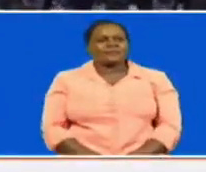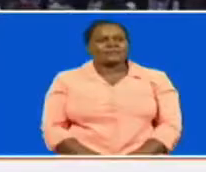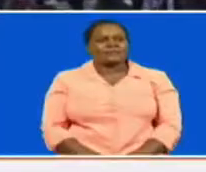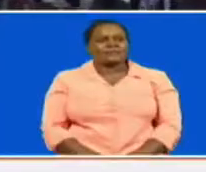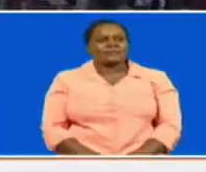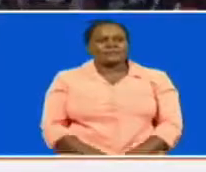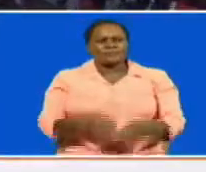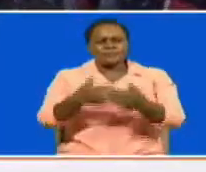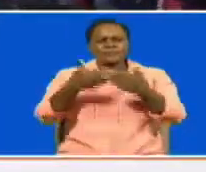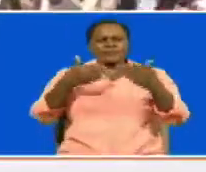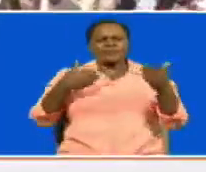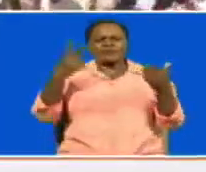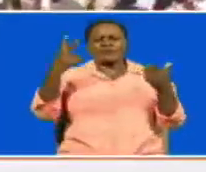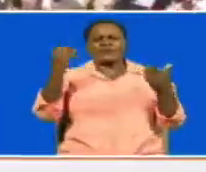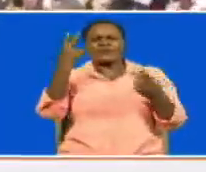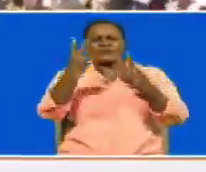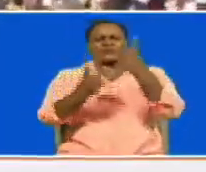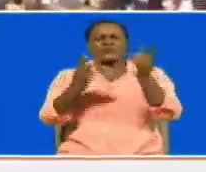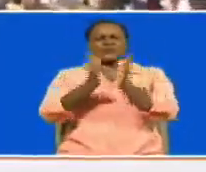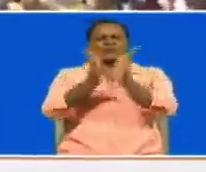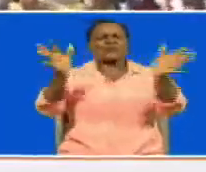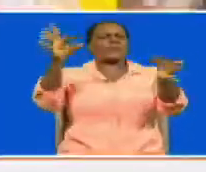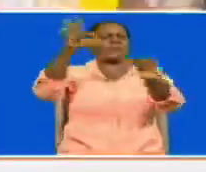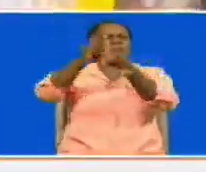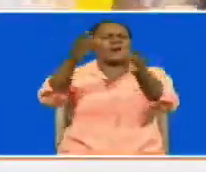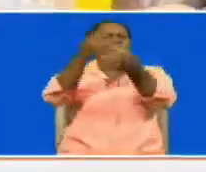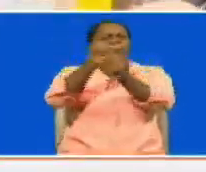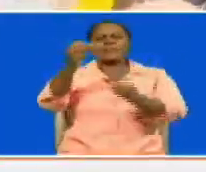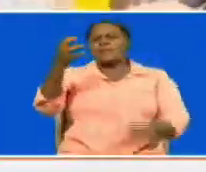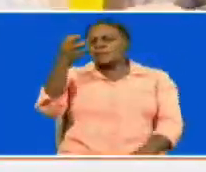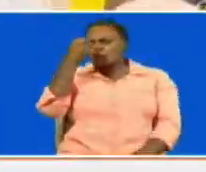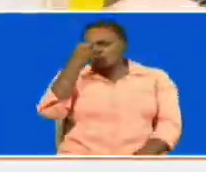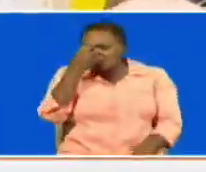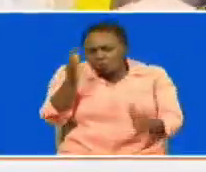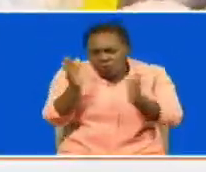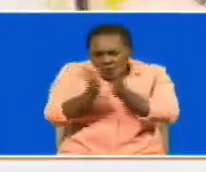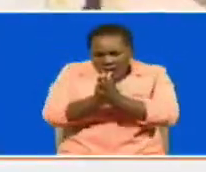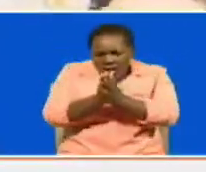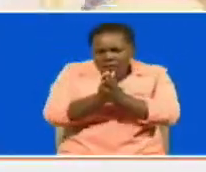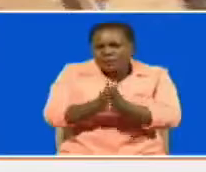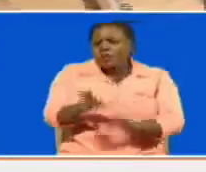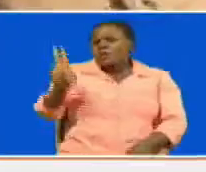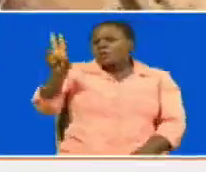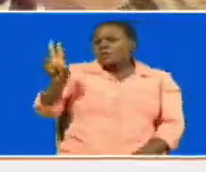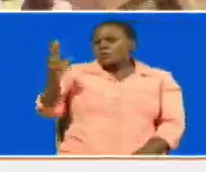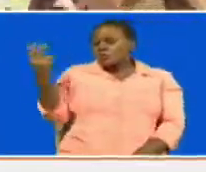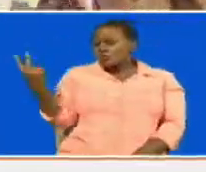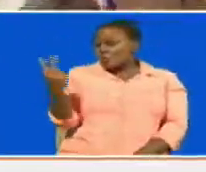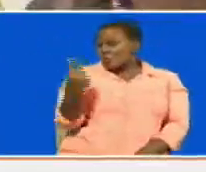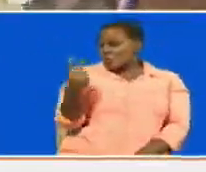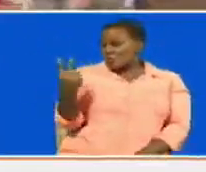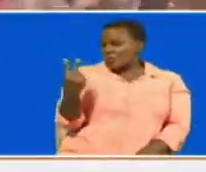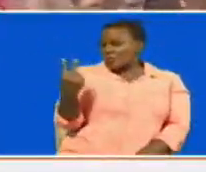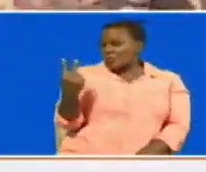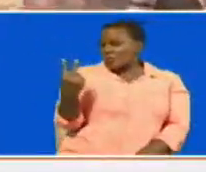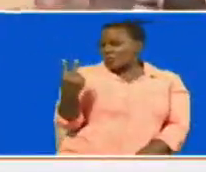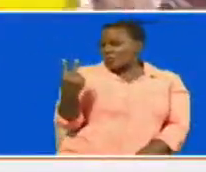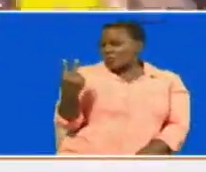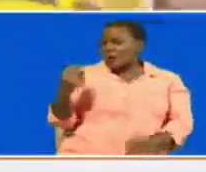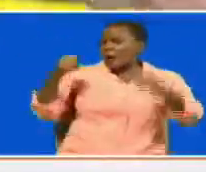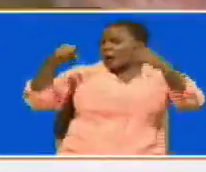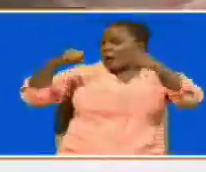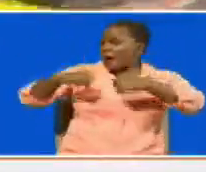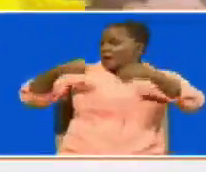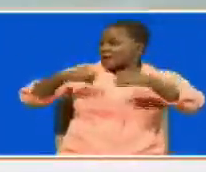In the run-up to the 2022 general election, President William Ruto and his predecessor, retired President Uhuru Kenyatta, did not